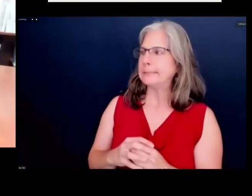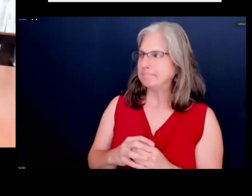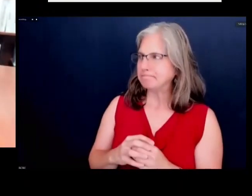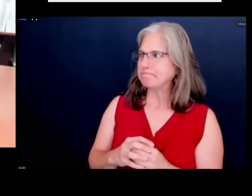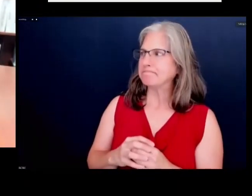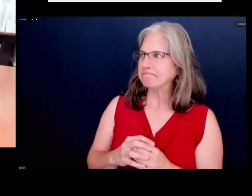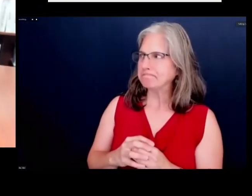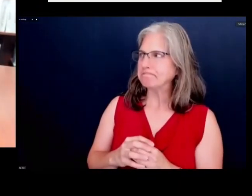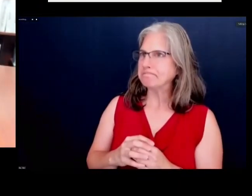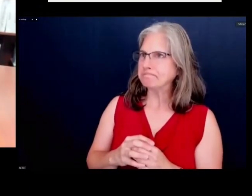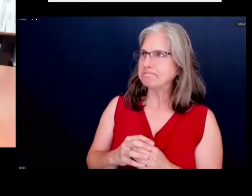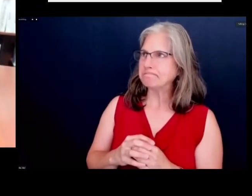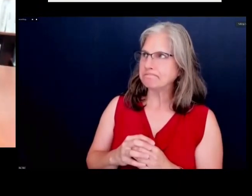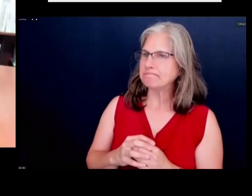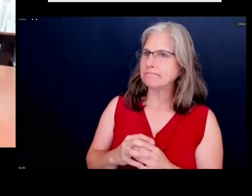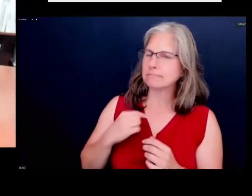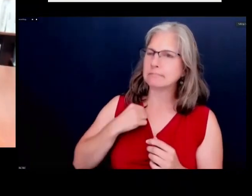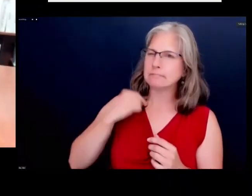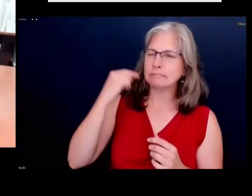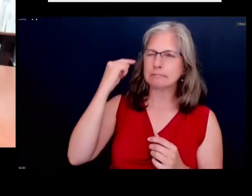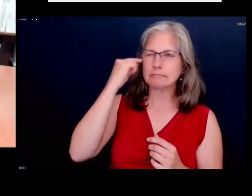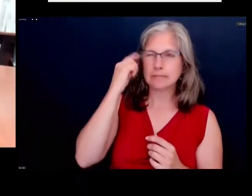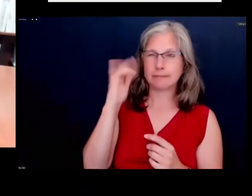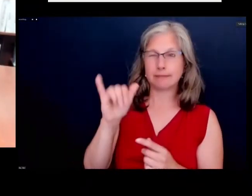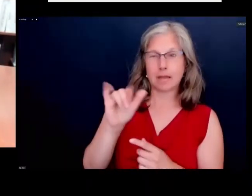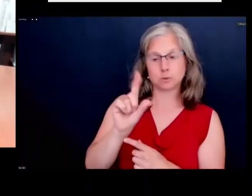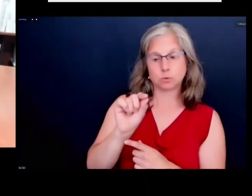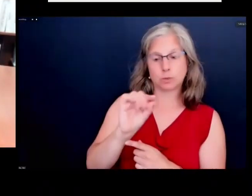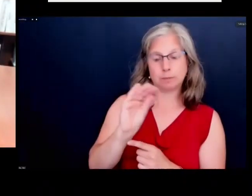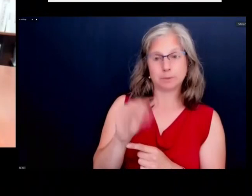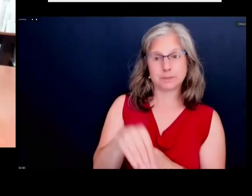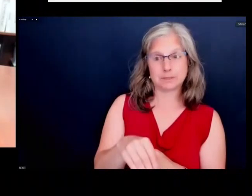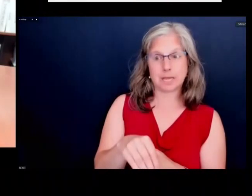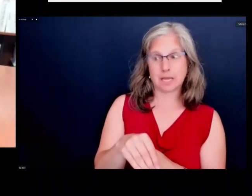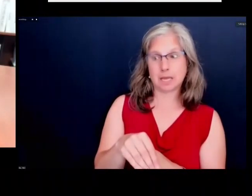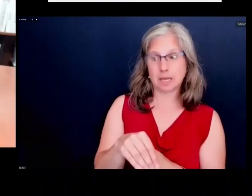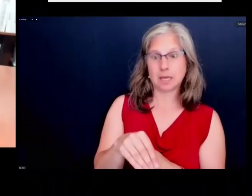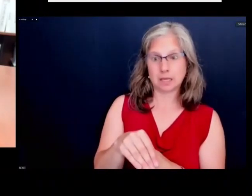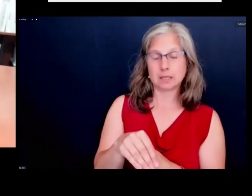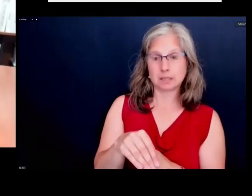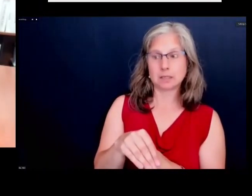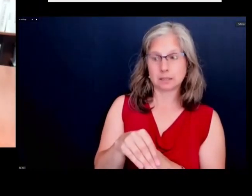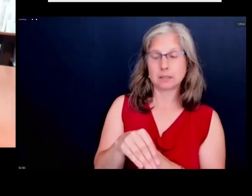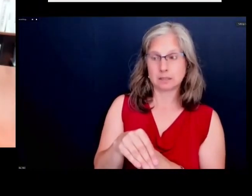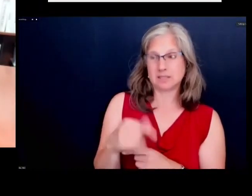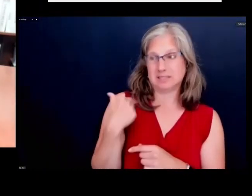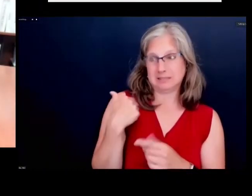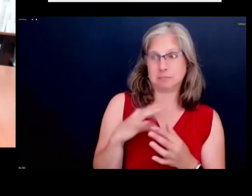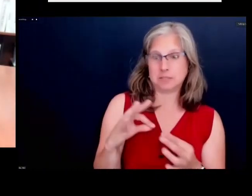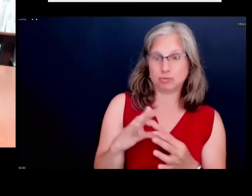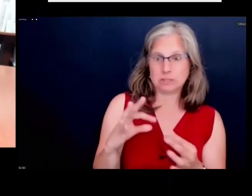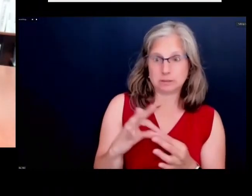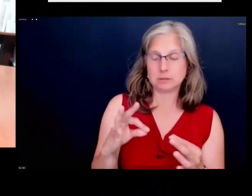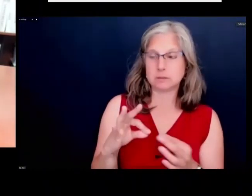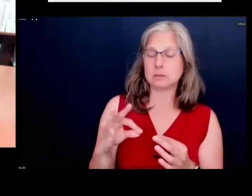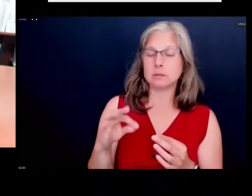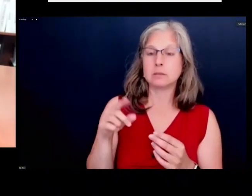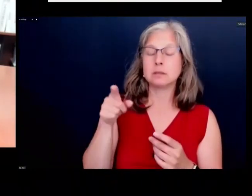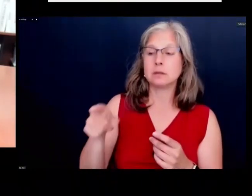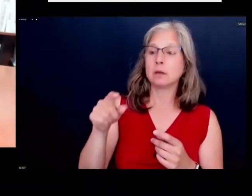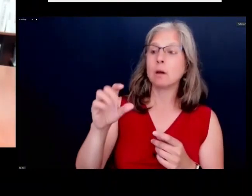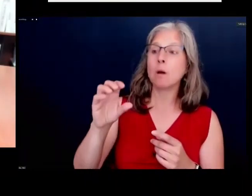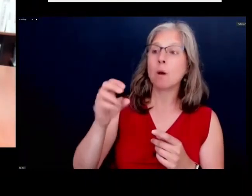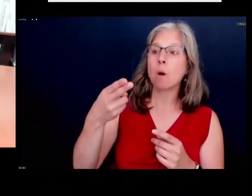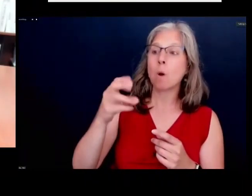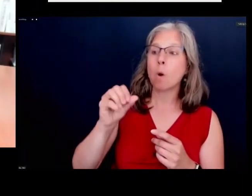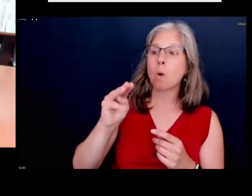I think that given the 20% at this particular